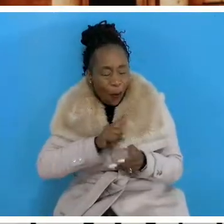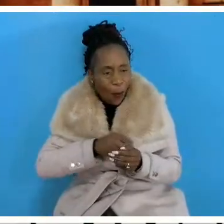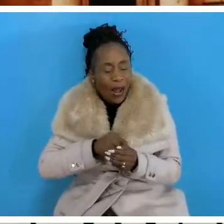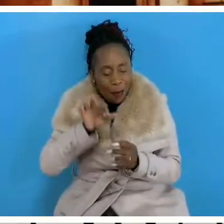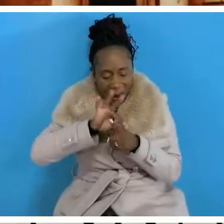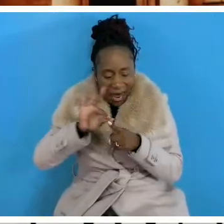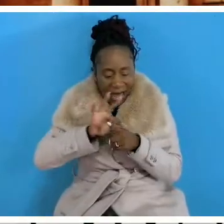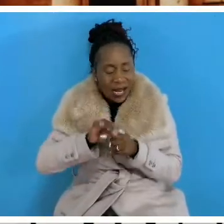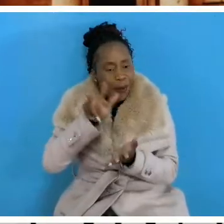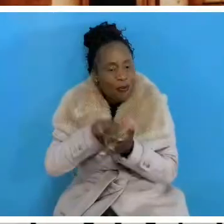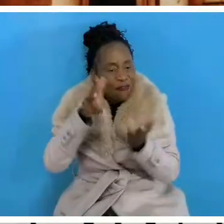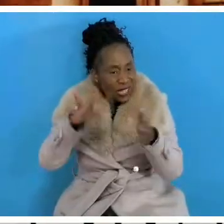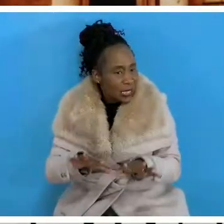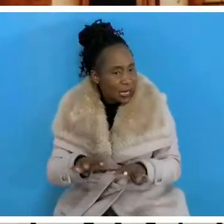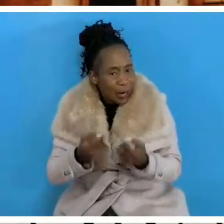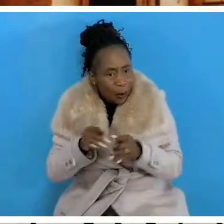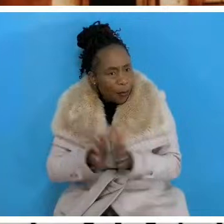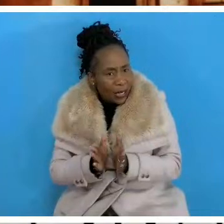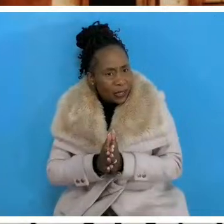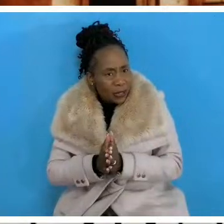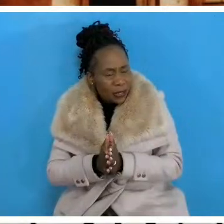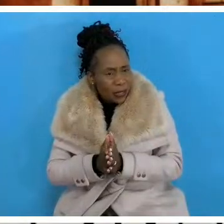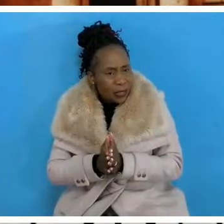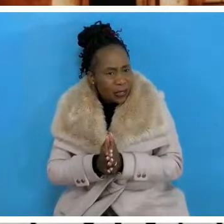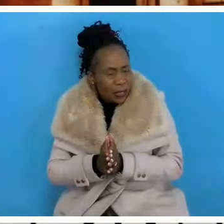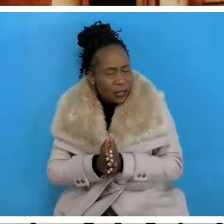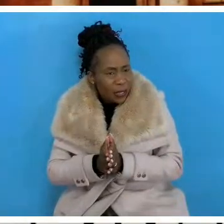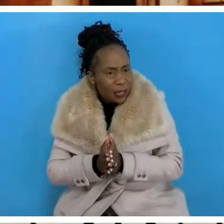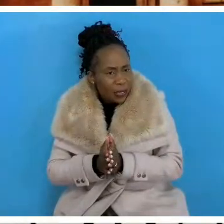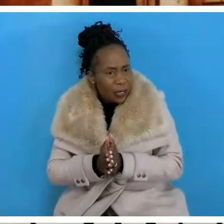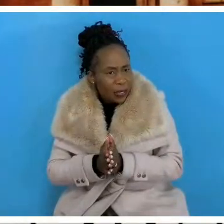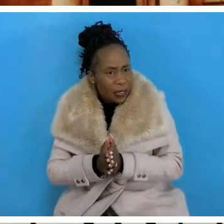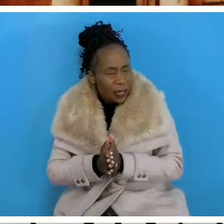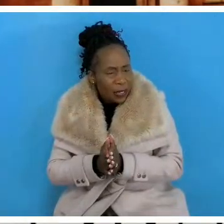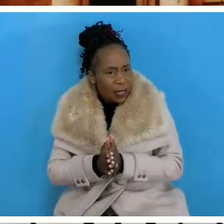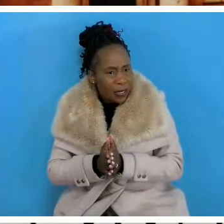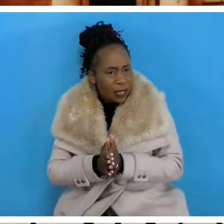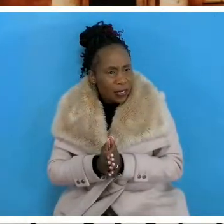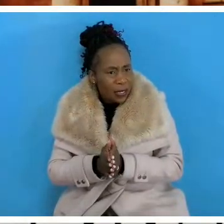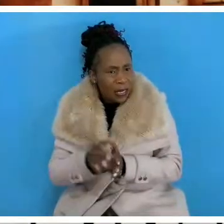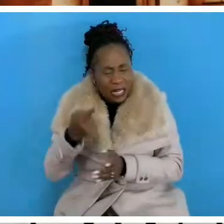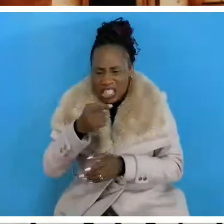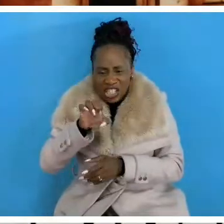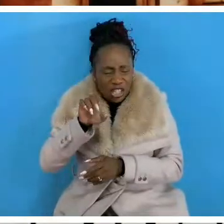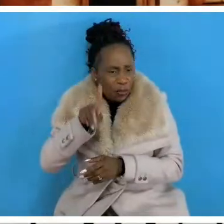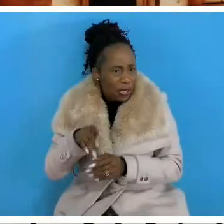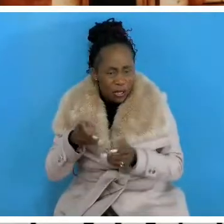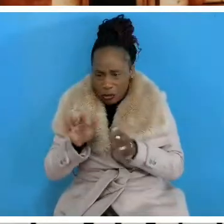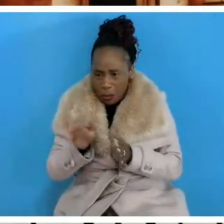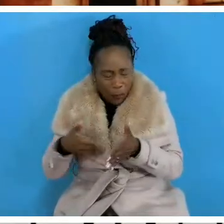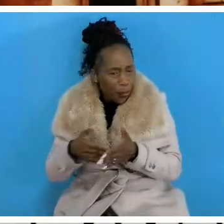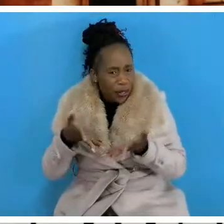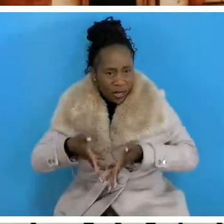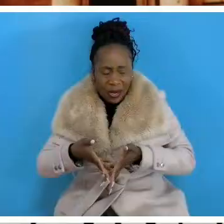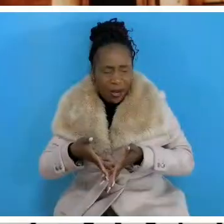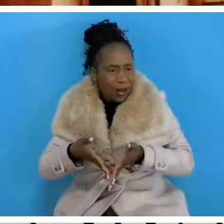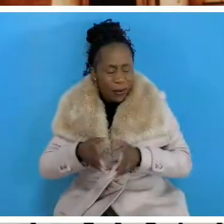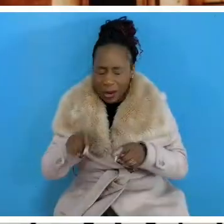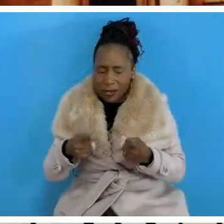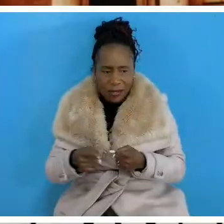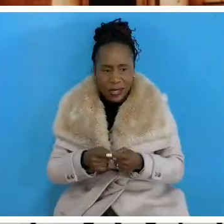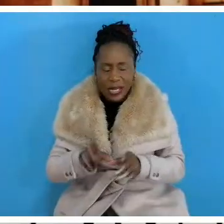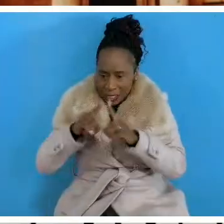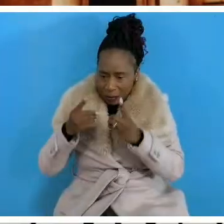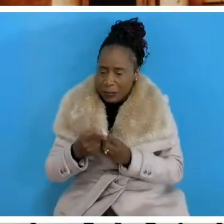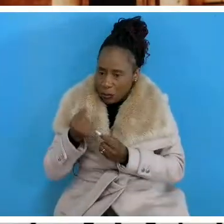plans. But then we want to know, why is there no GEP here in Eldorado Park? We can't answer that. The departments must